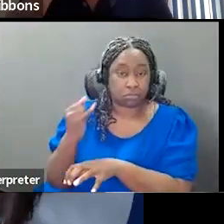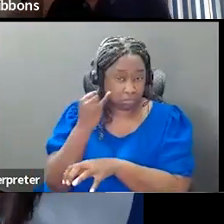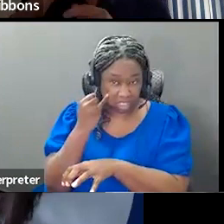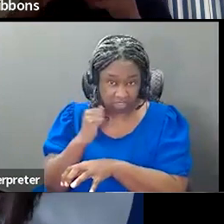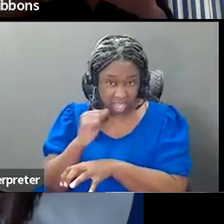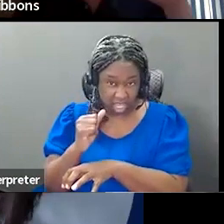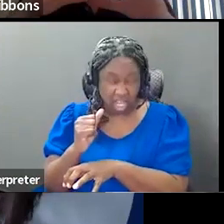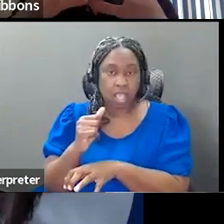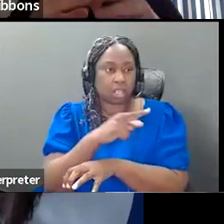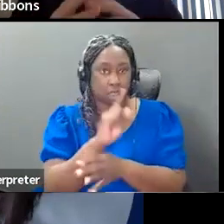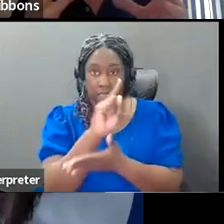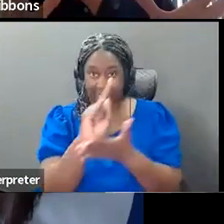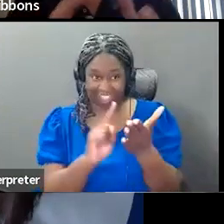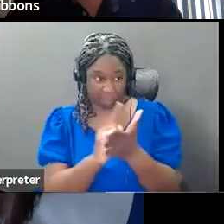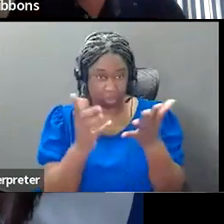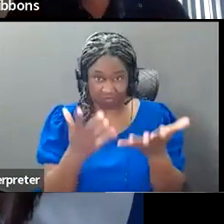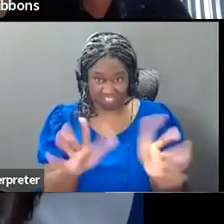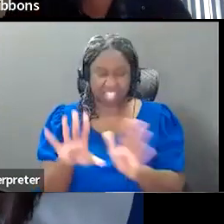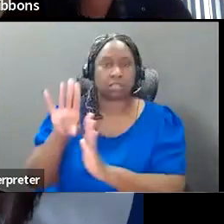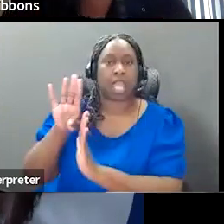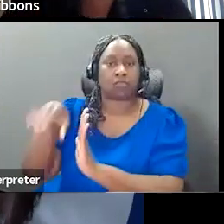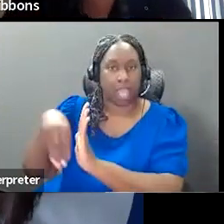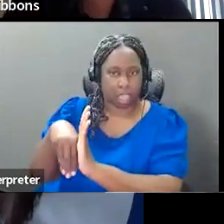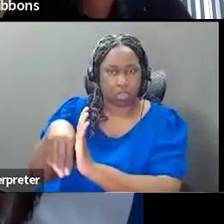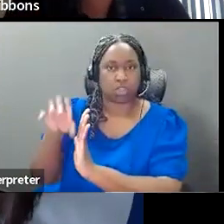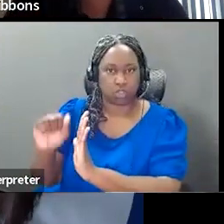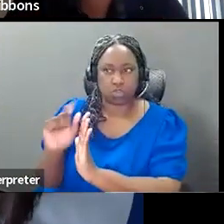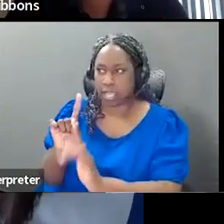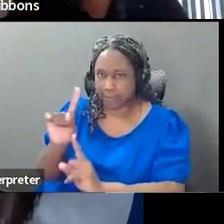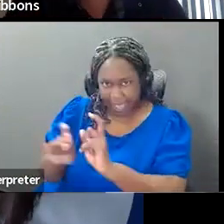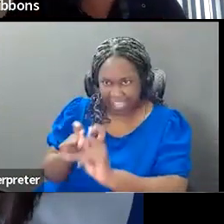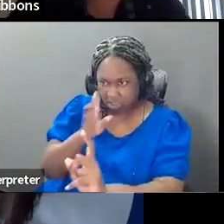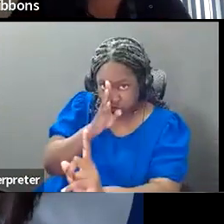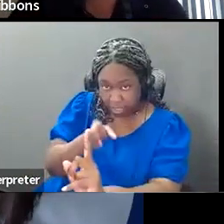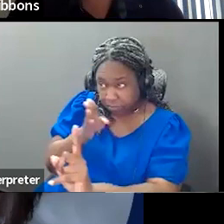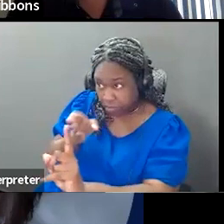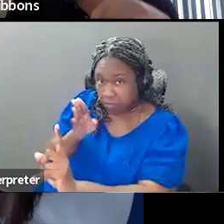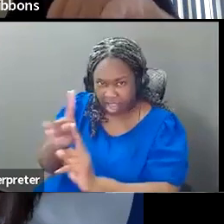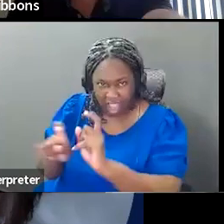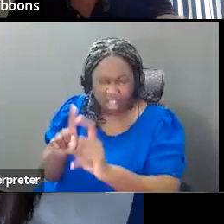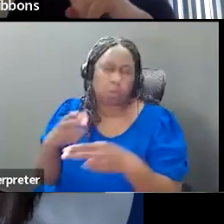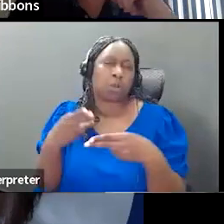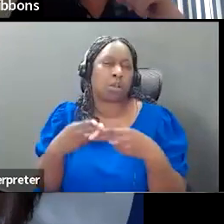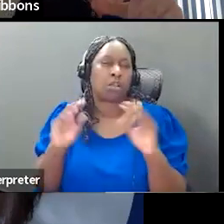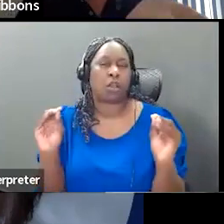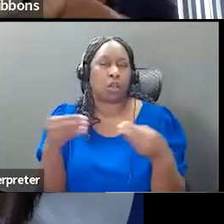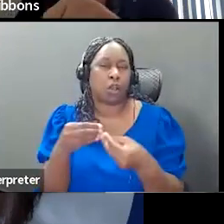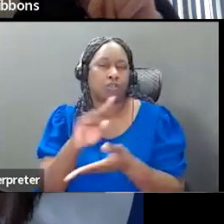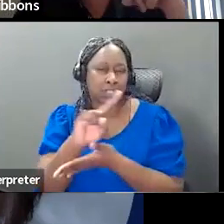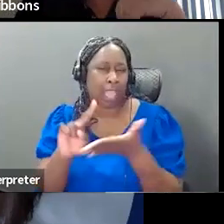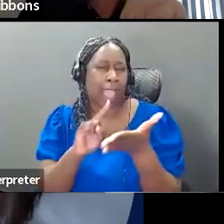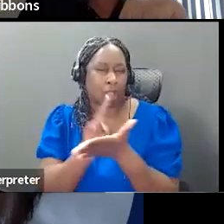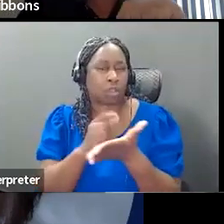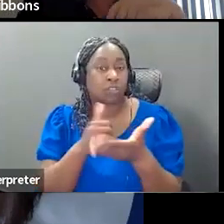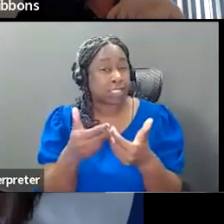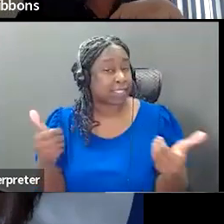hour after this hour together for you to ask your questions directly of everybody who's participating. We call that office hours. There's a link there. Copy and